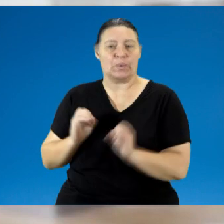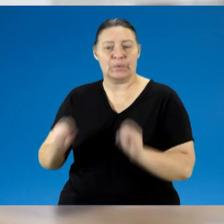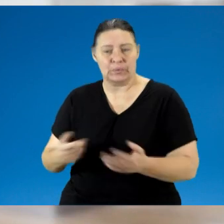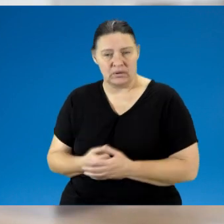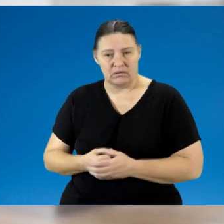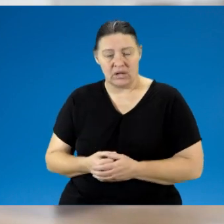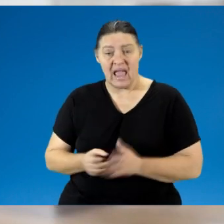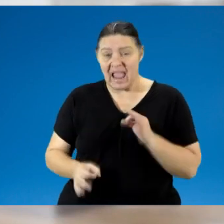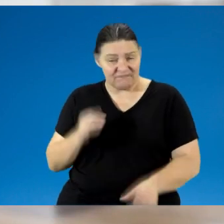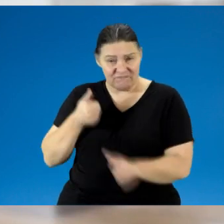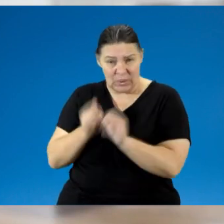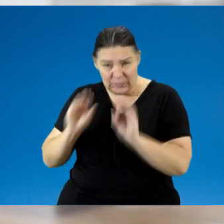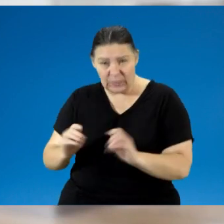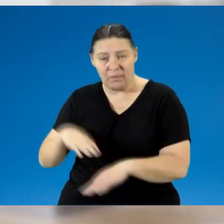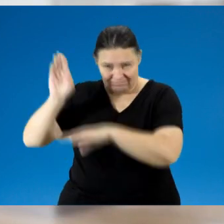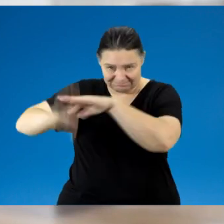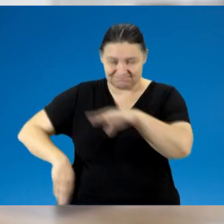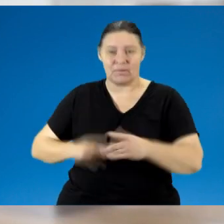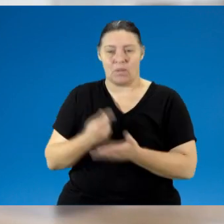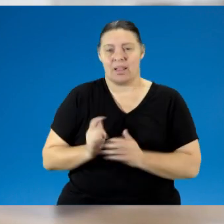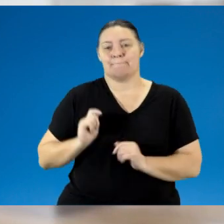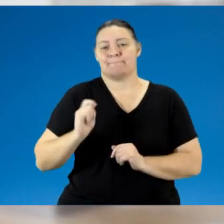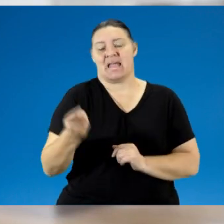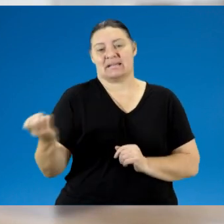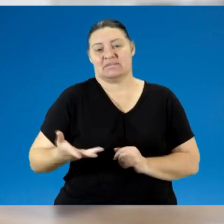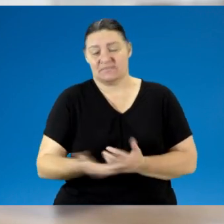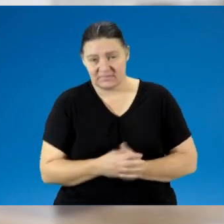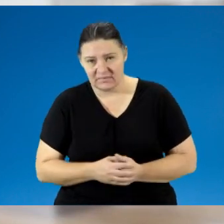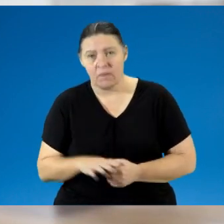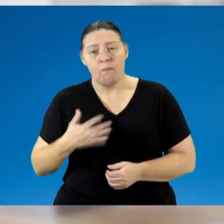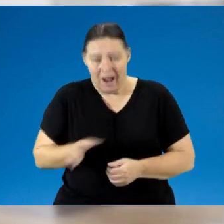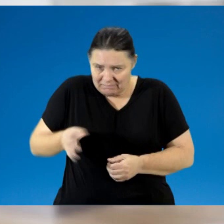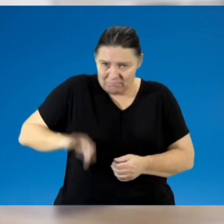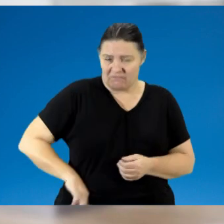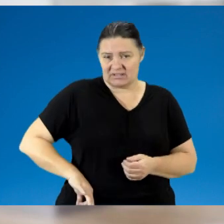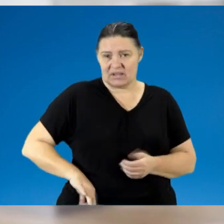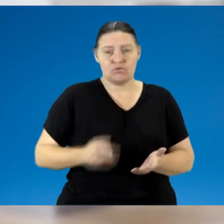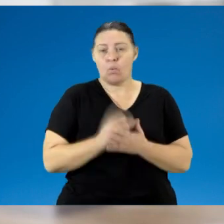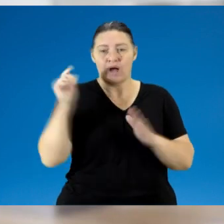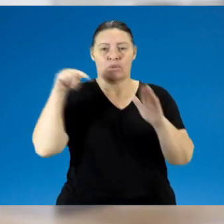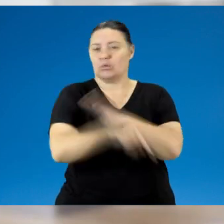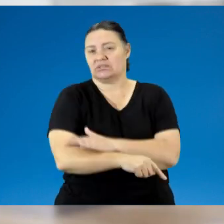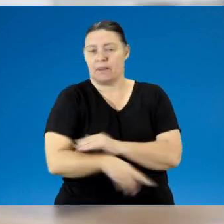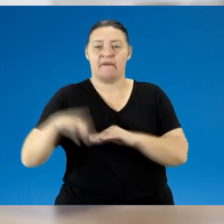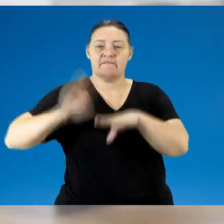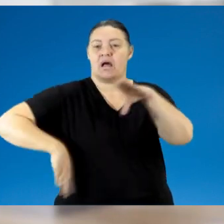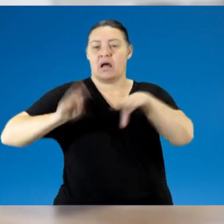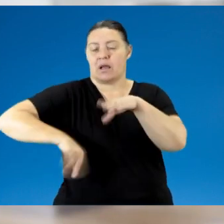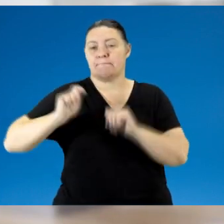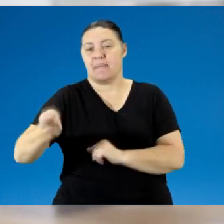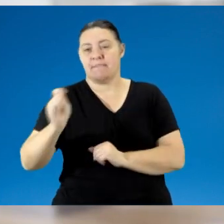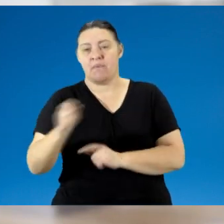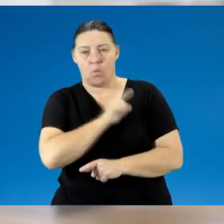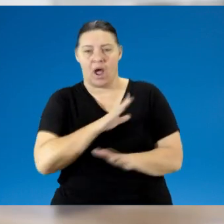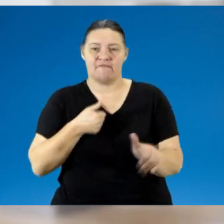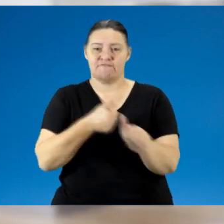comply, there are penalties that you're going to face as a business. And remember, we want to make profit in the business. We do not want to pay fines